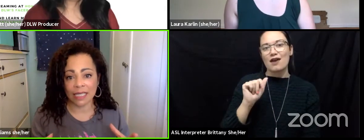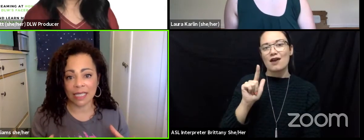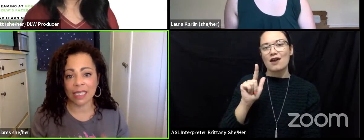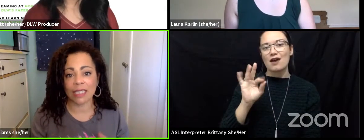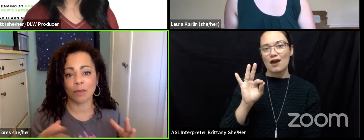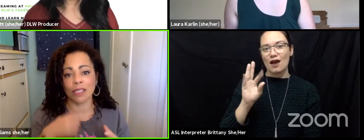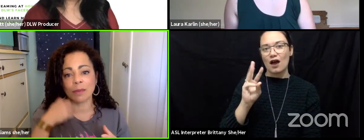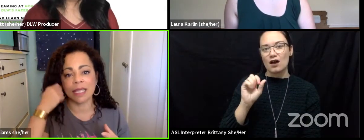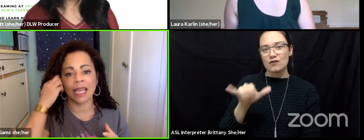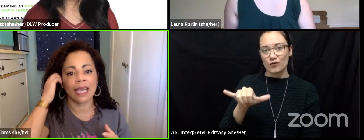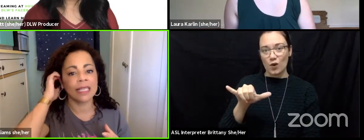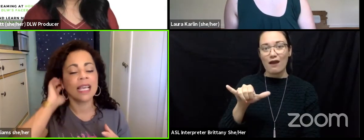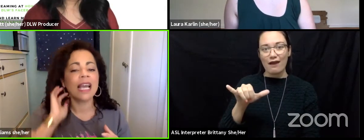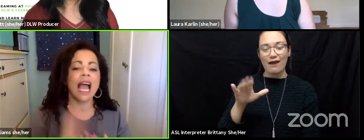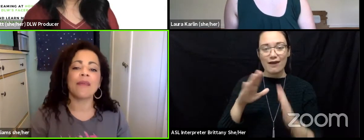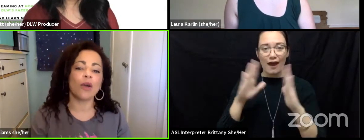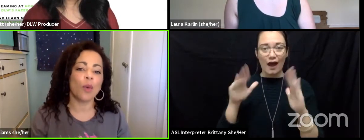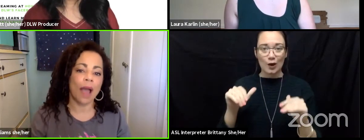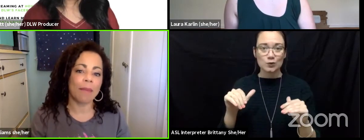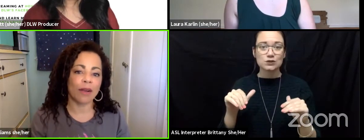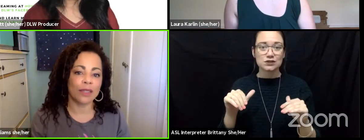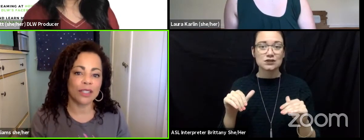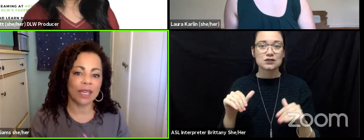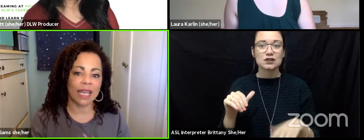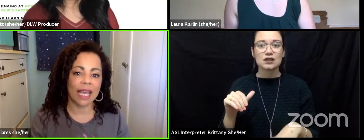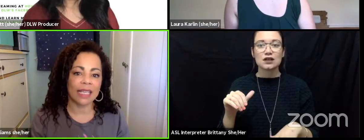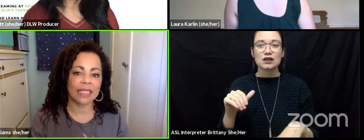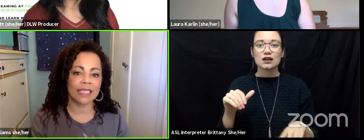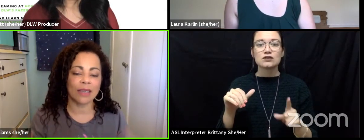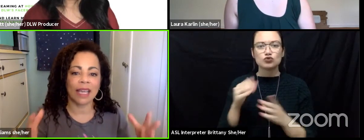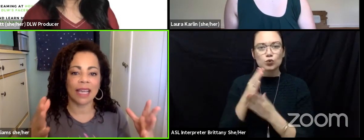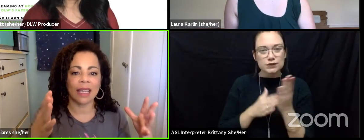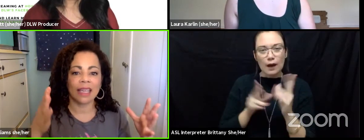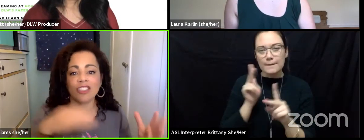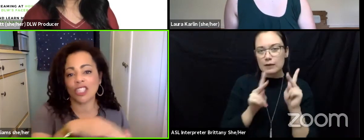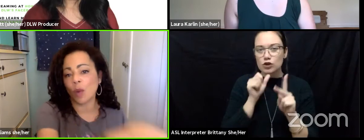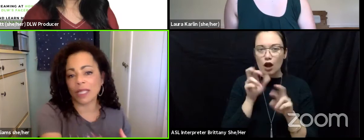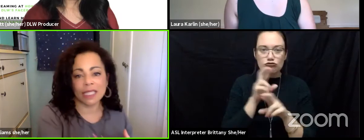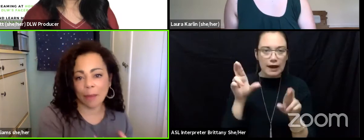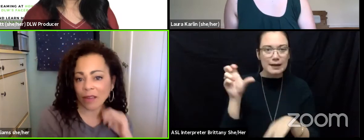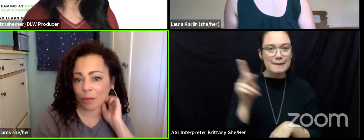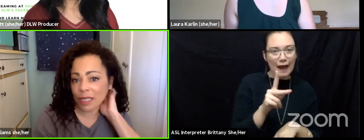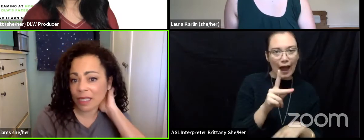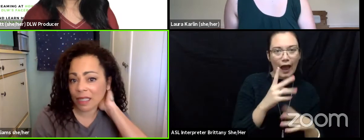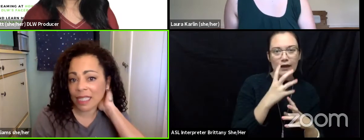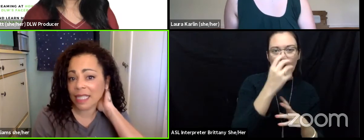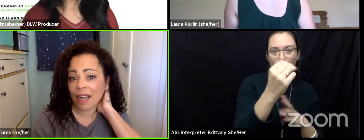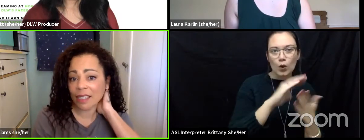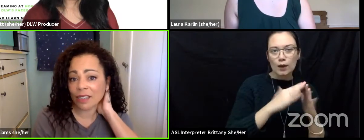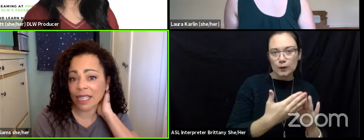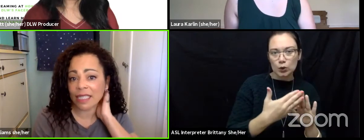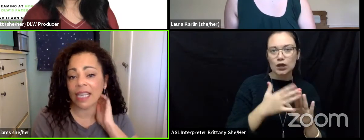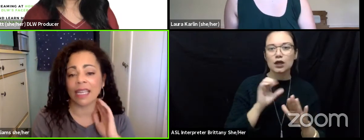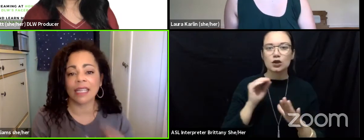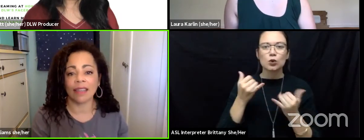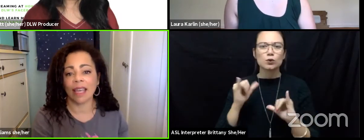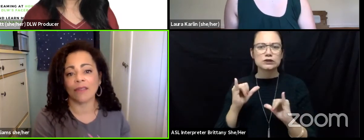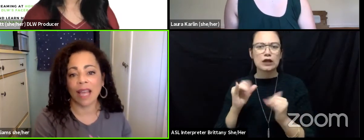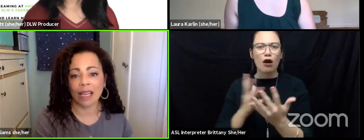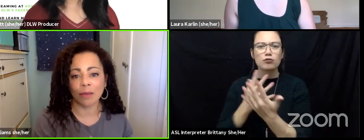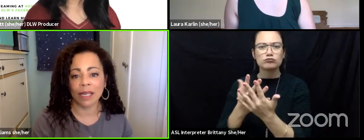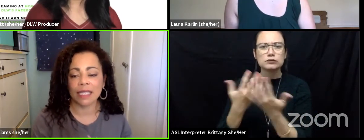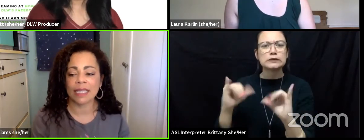life sentences or multiple decades, and they're not quite back on the street yet. So they're just one step out of prison. They're still incarcerated technically,